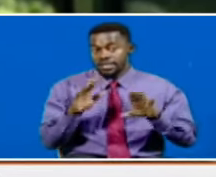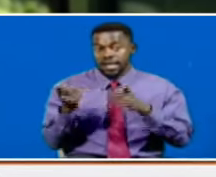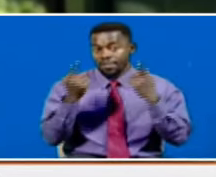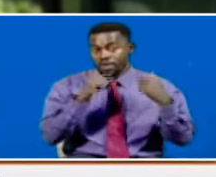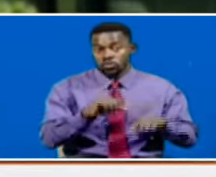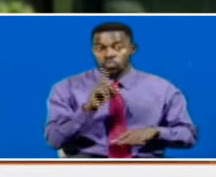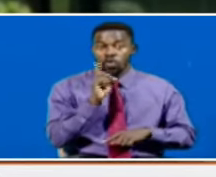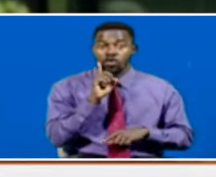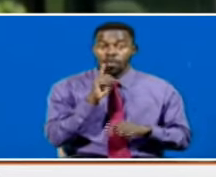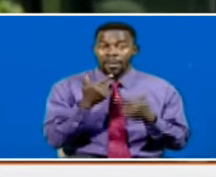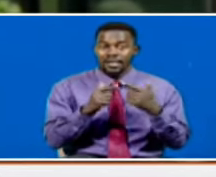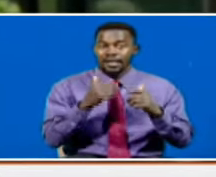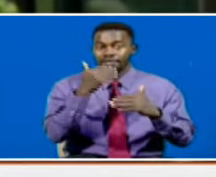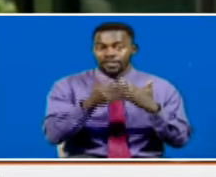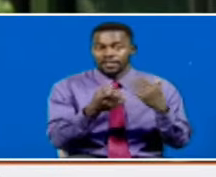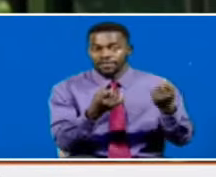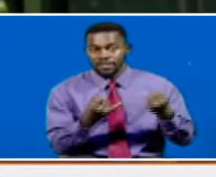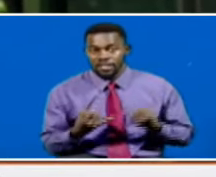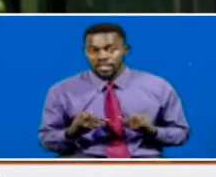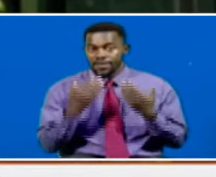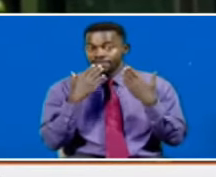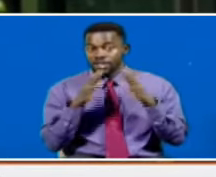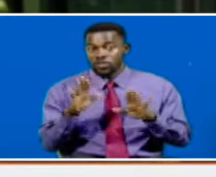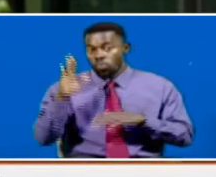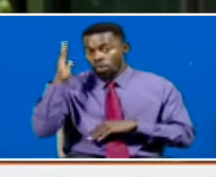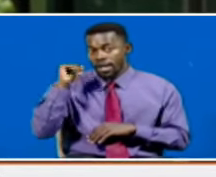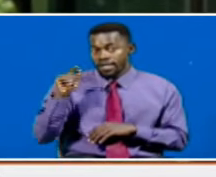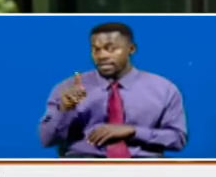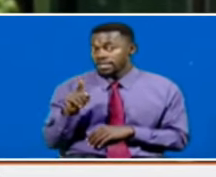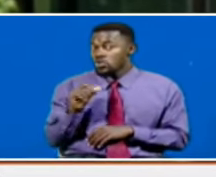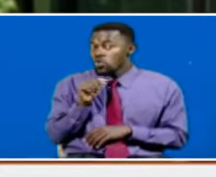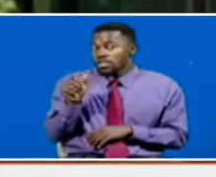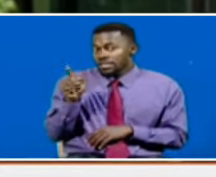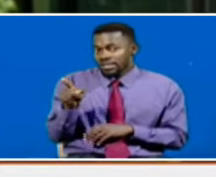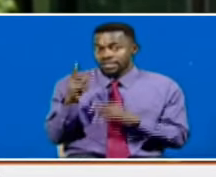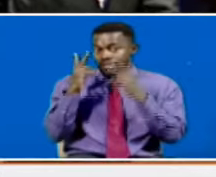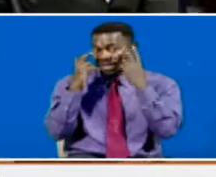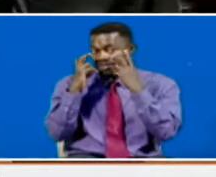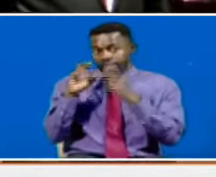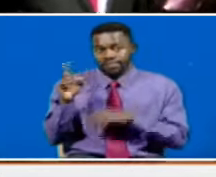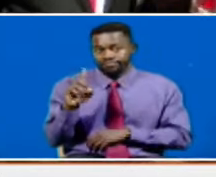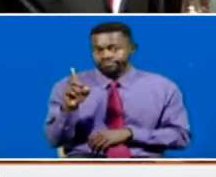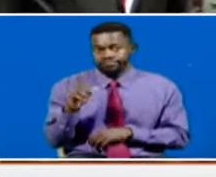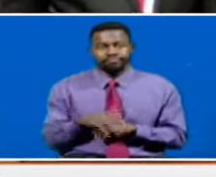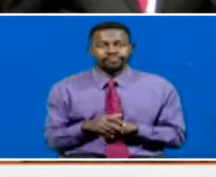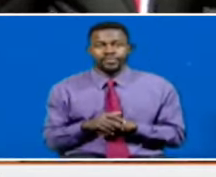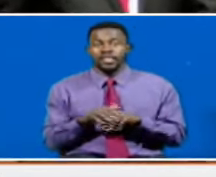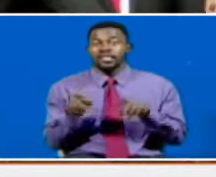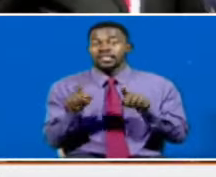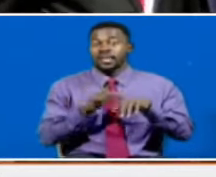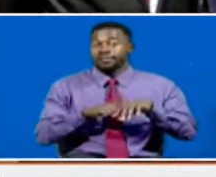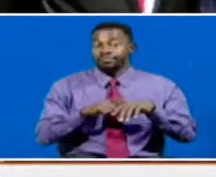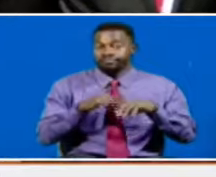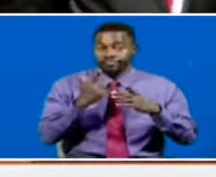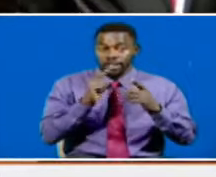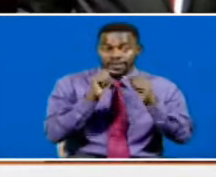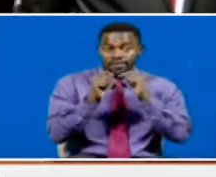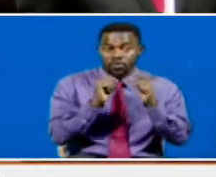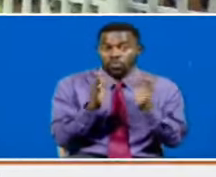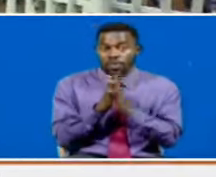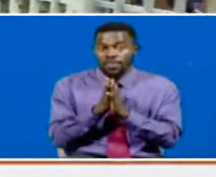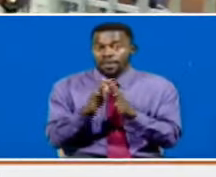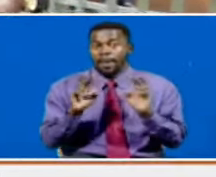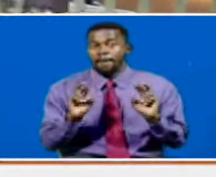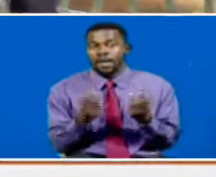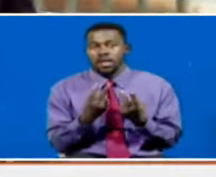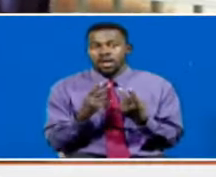was not under arrest. There was no summon. And there was no warrant. While speaking to the media, Eugene Wamalwa urged